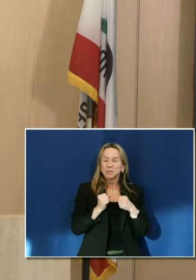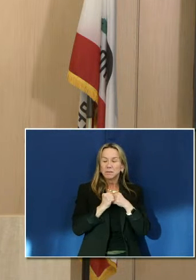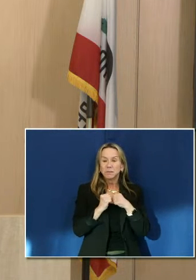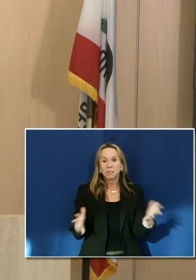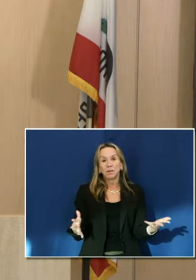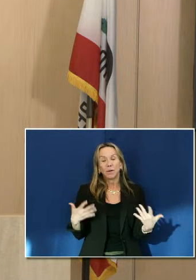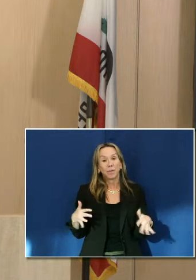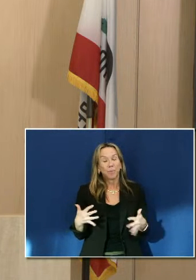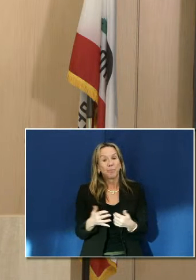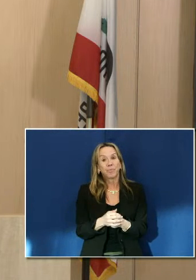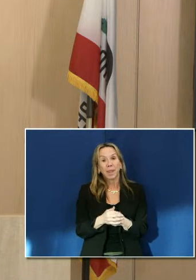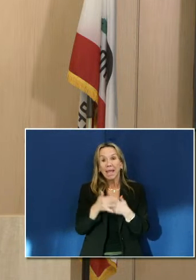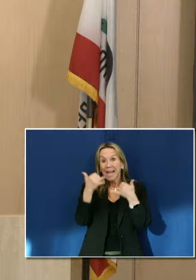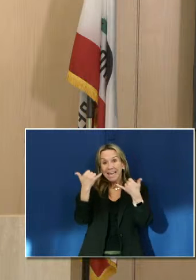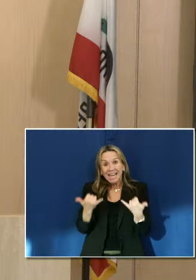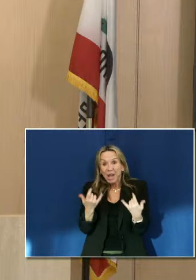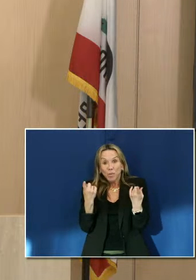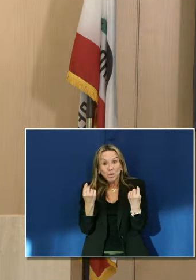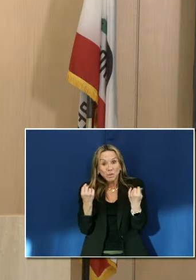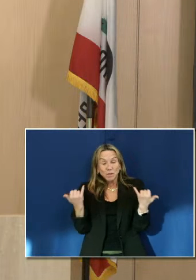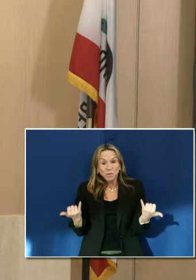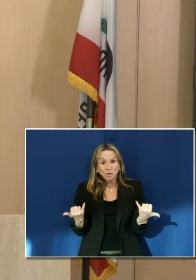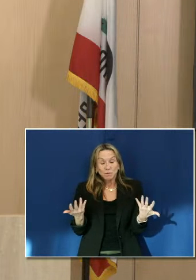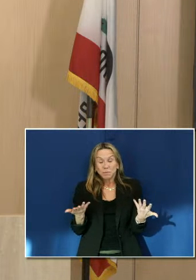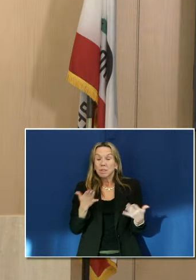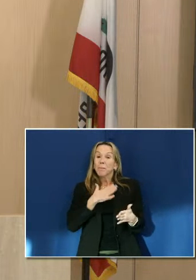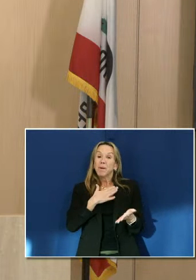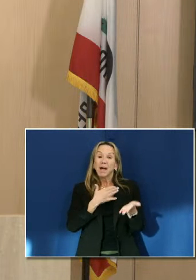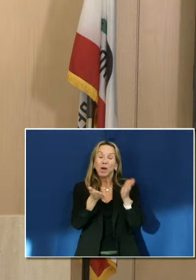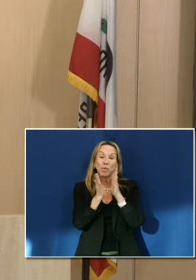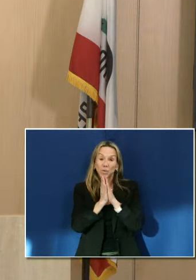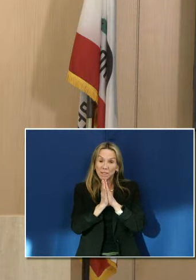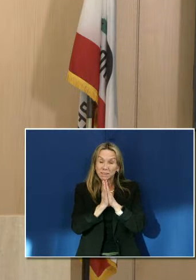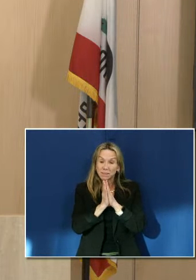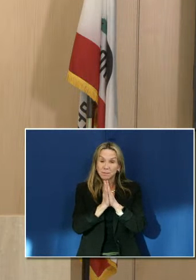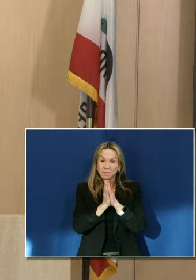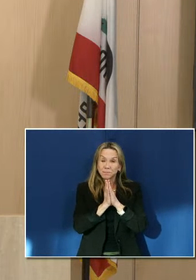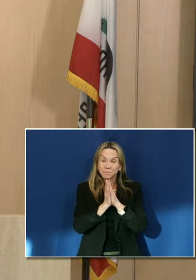about what we must do now, my only request is this.